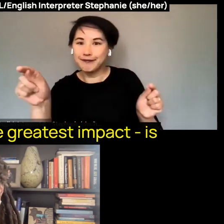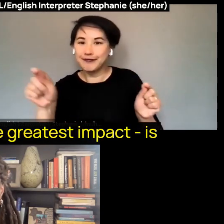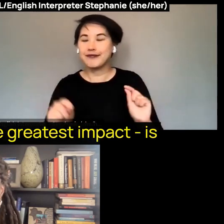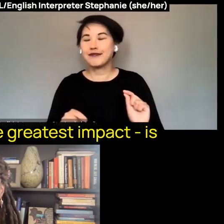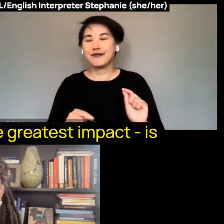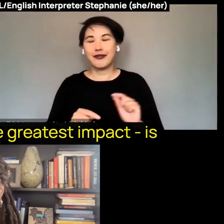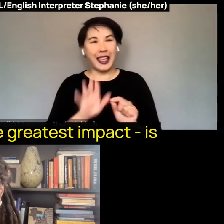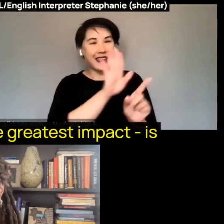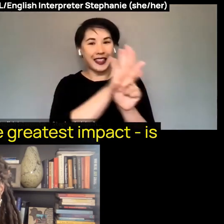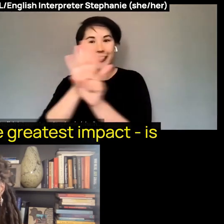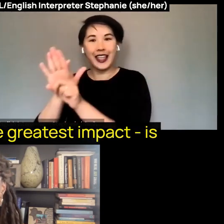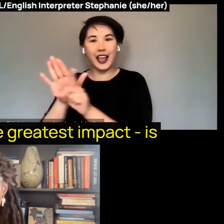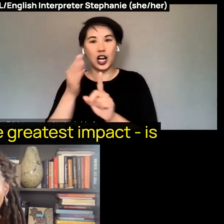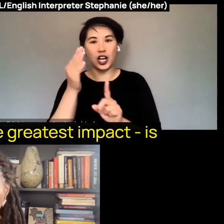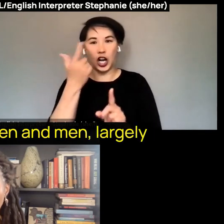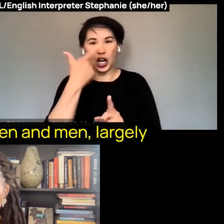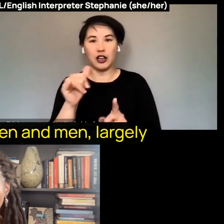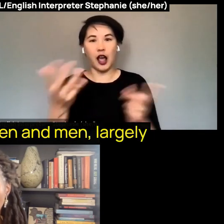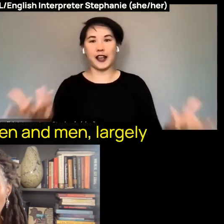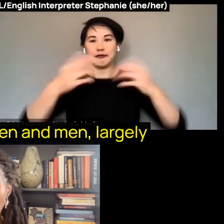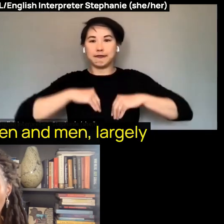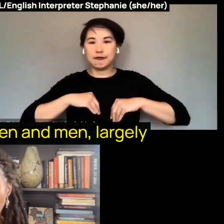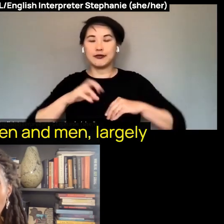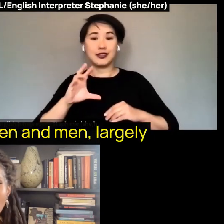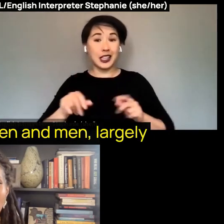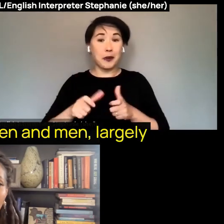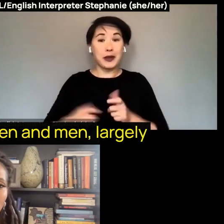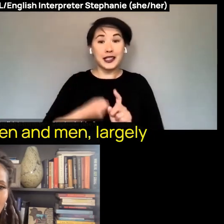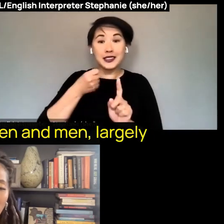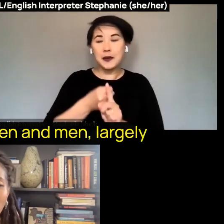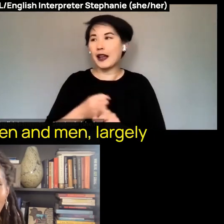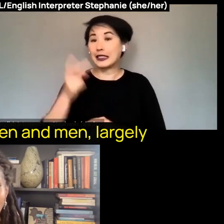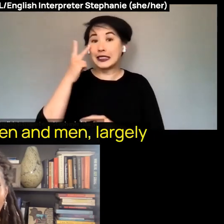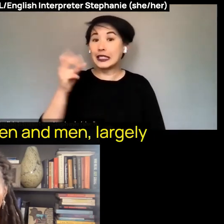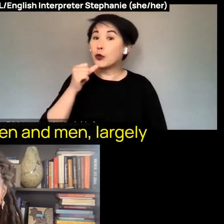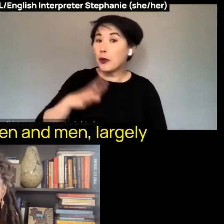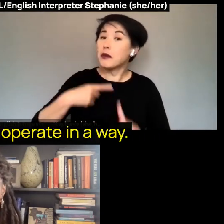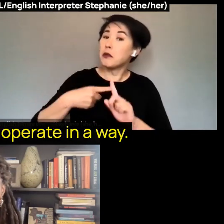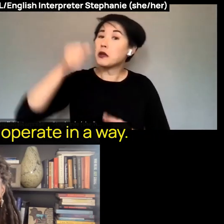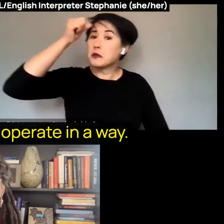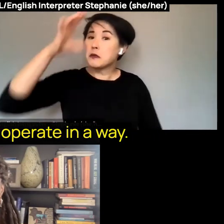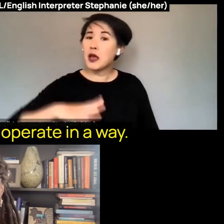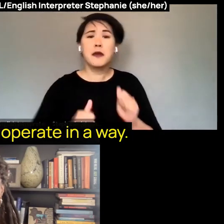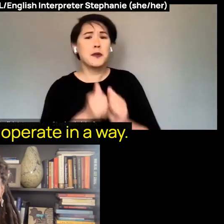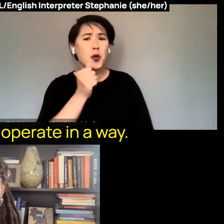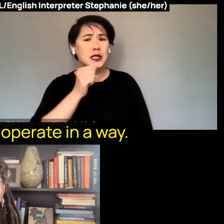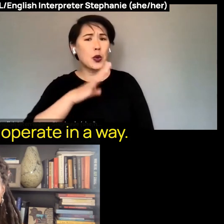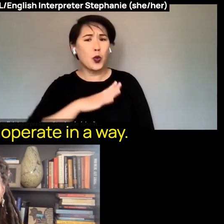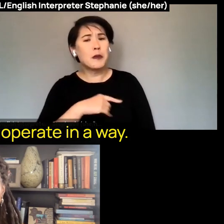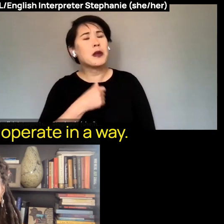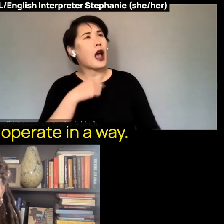really been the greatest impact. It's just sort of seeing women and men, largely women that I